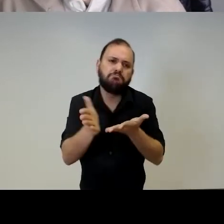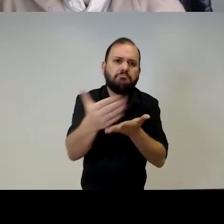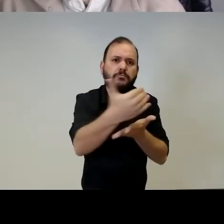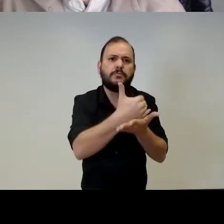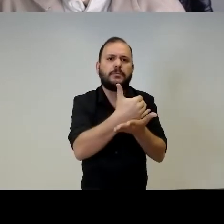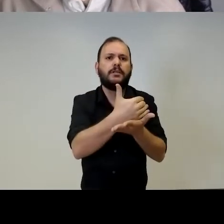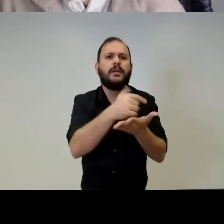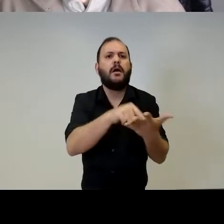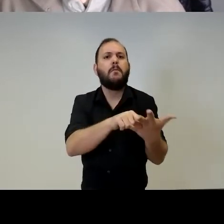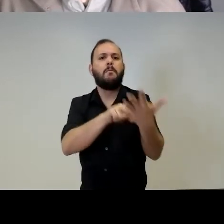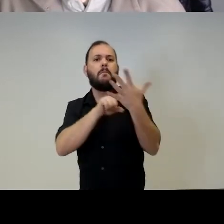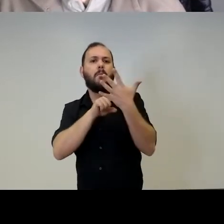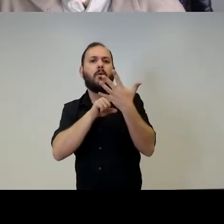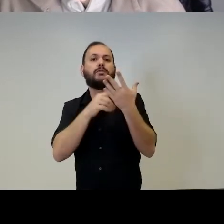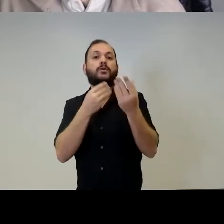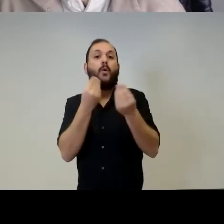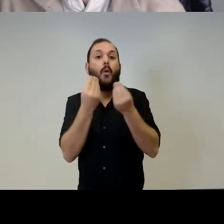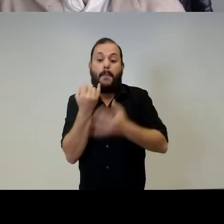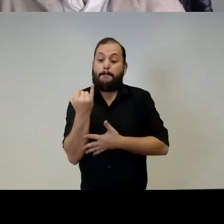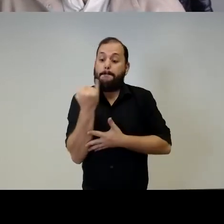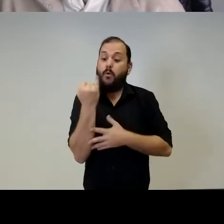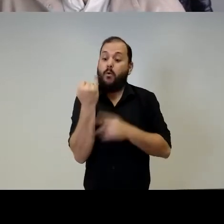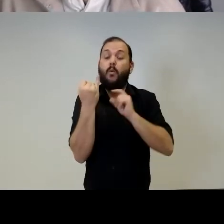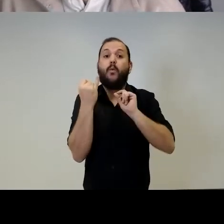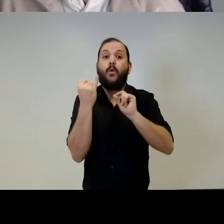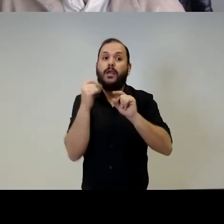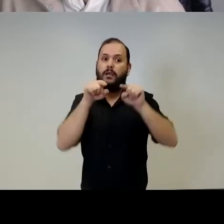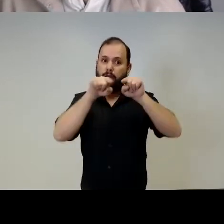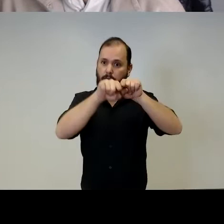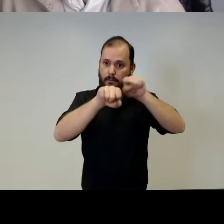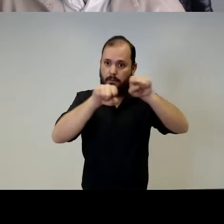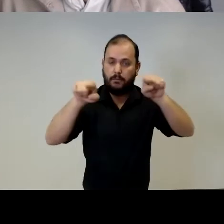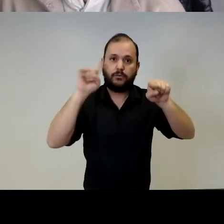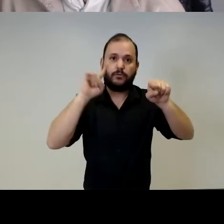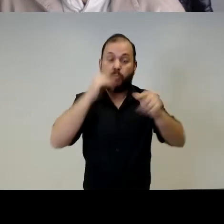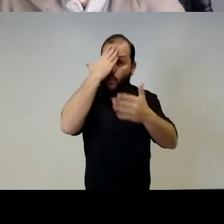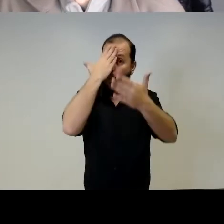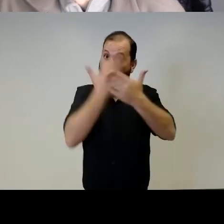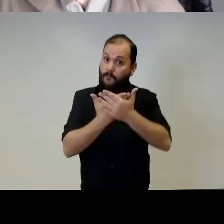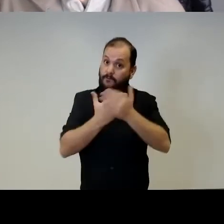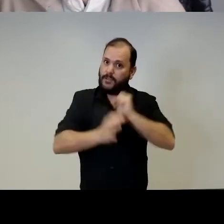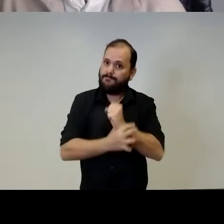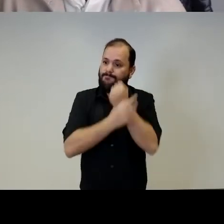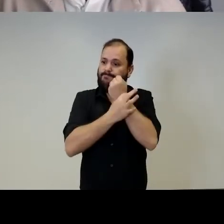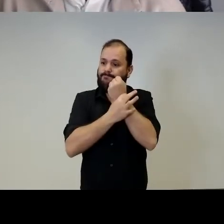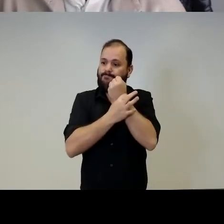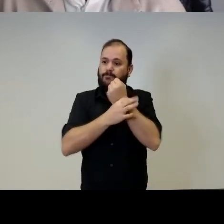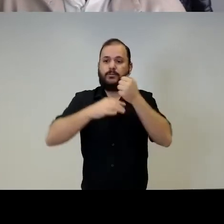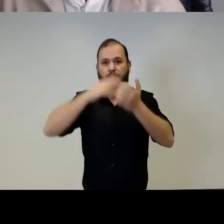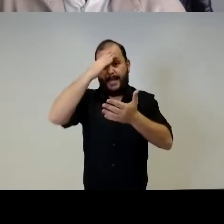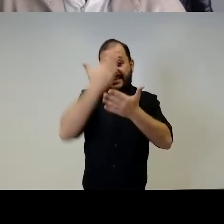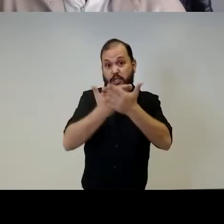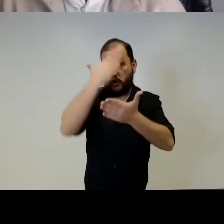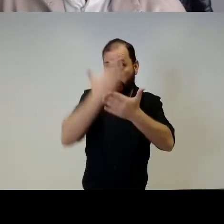trust by deaf users. Many of them seem to consider that the two main